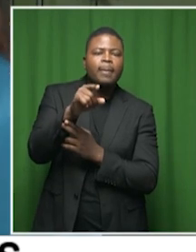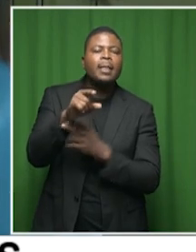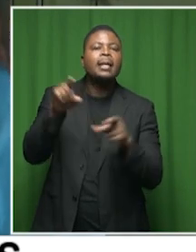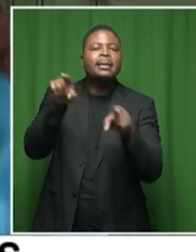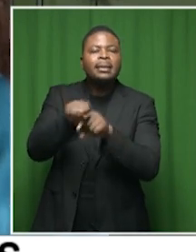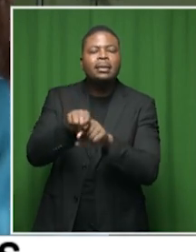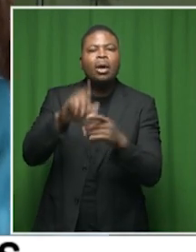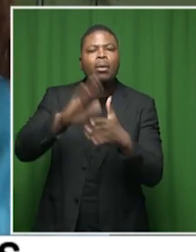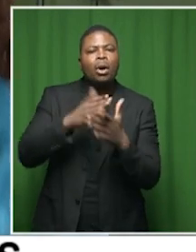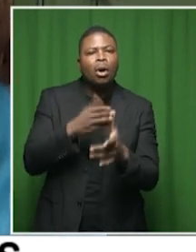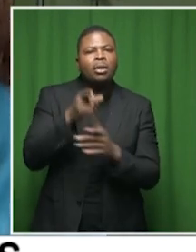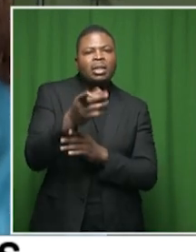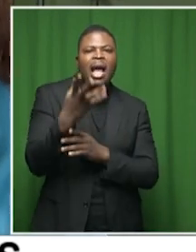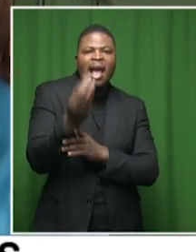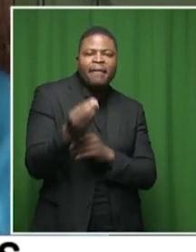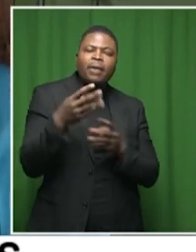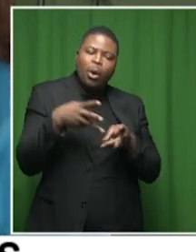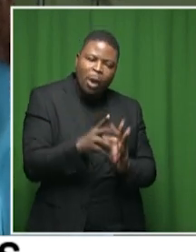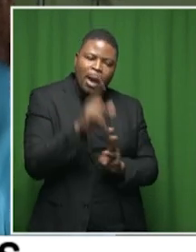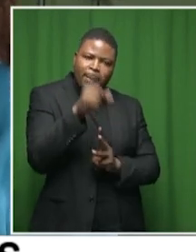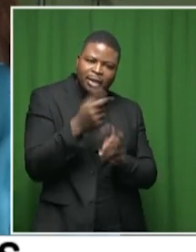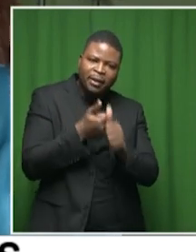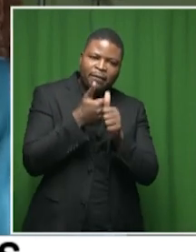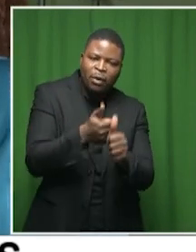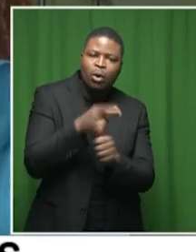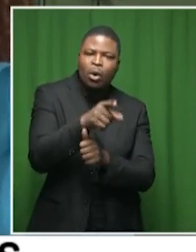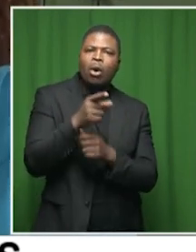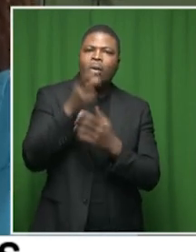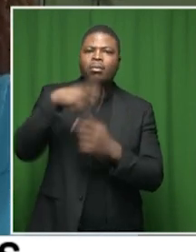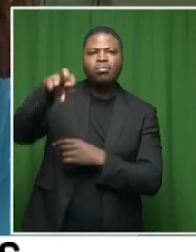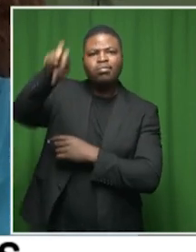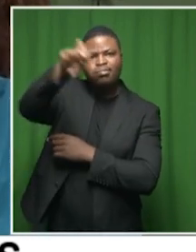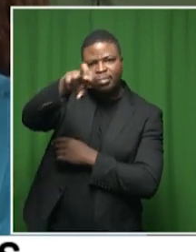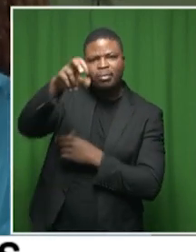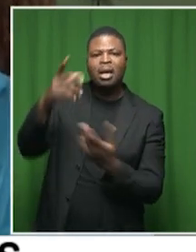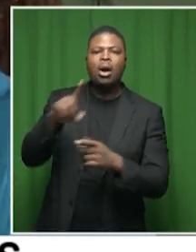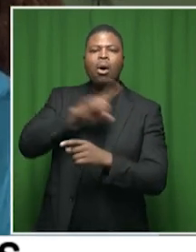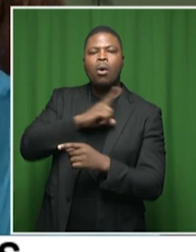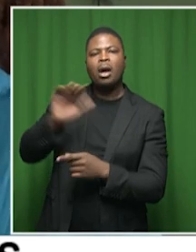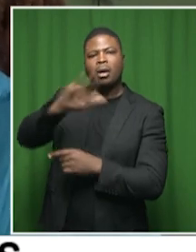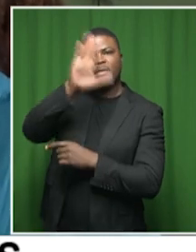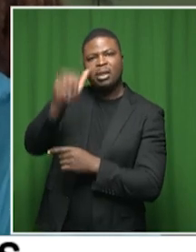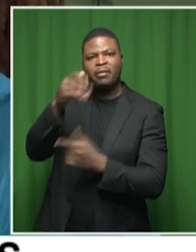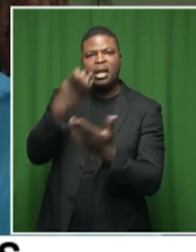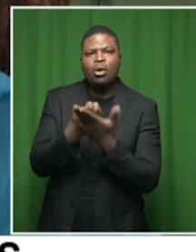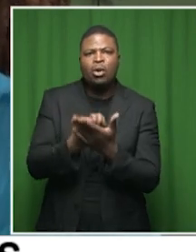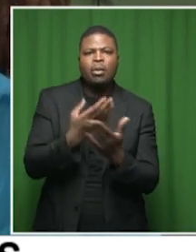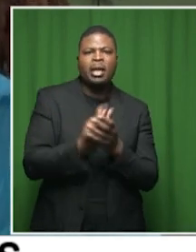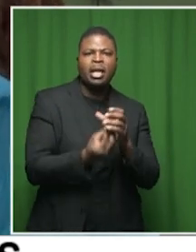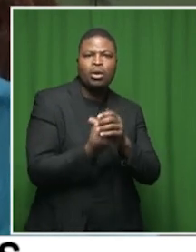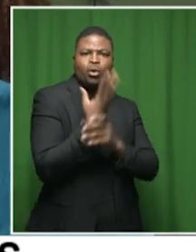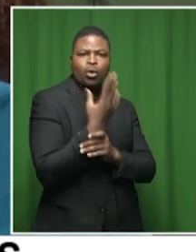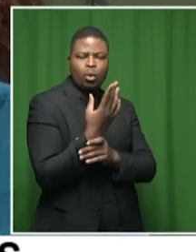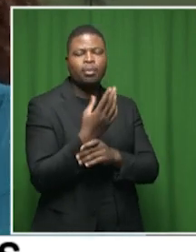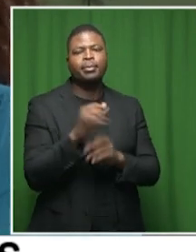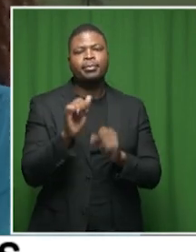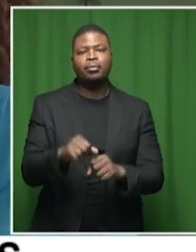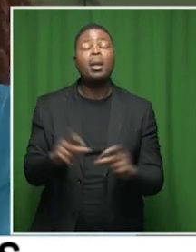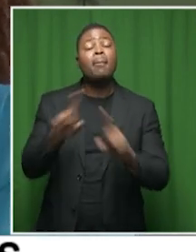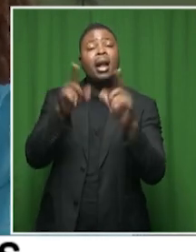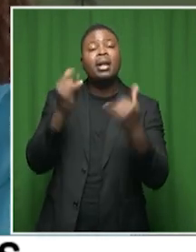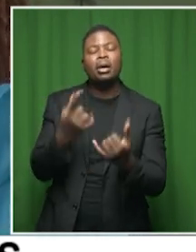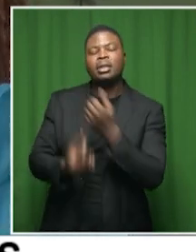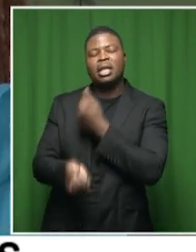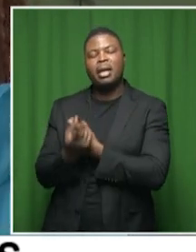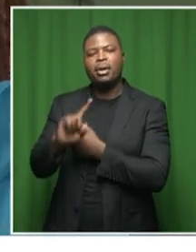because that's the way we have to go in our country in order to grow our economy. So what is happening now is